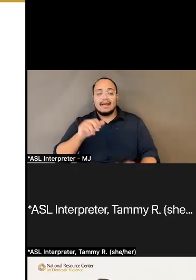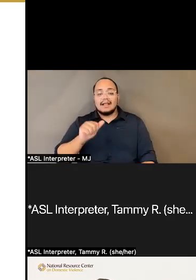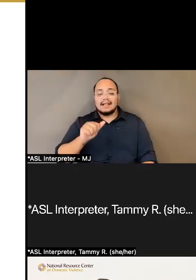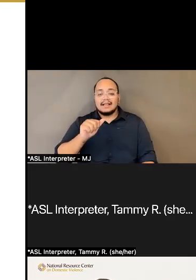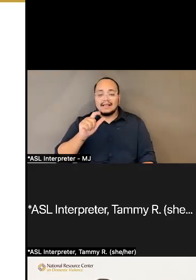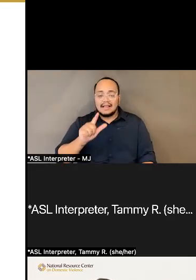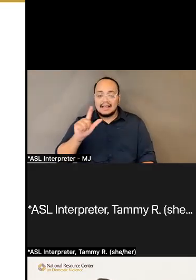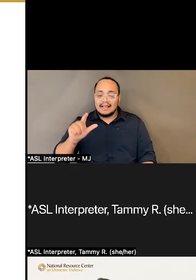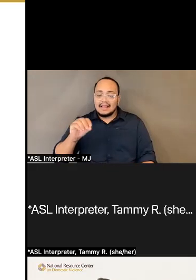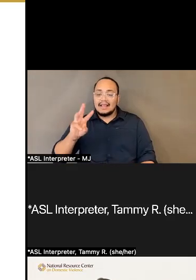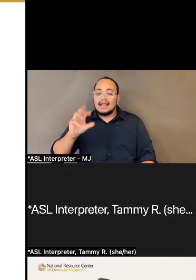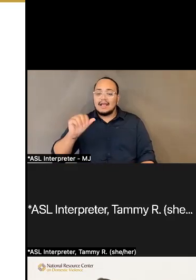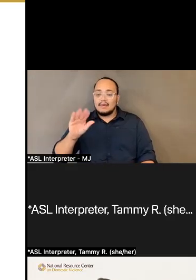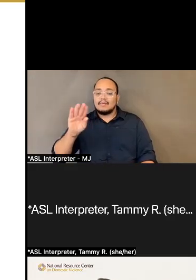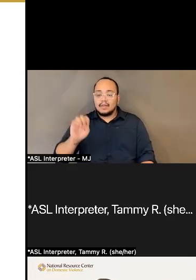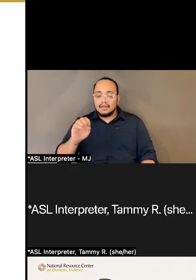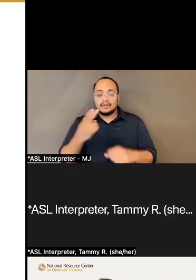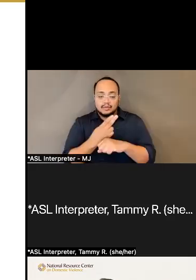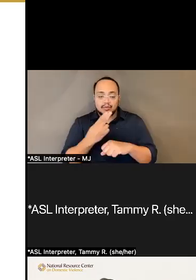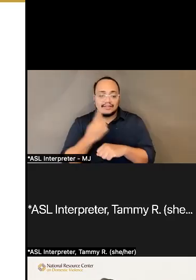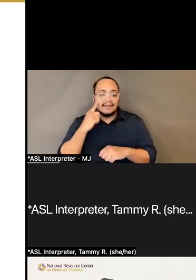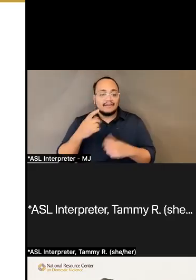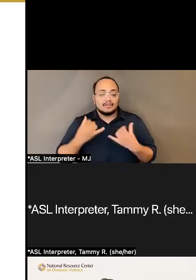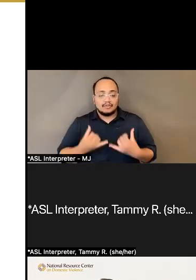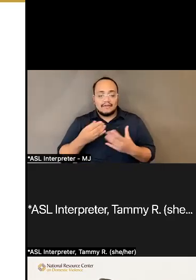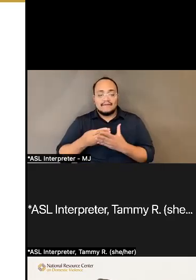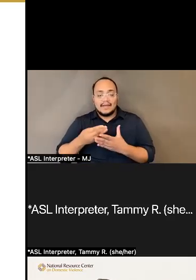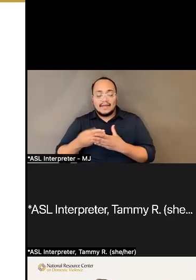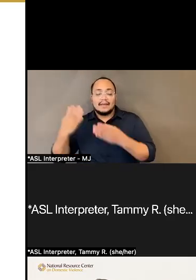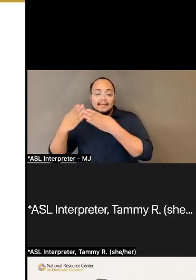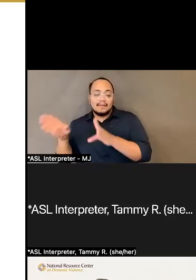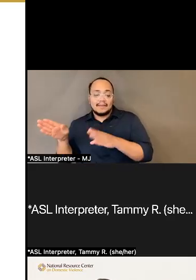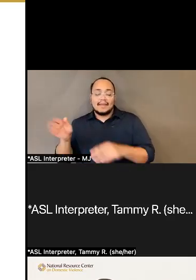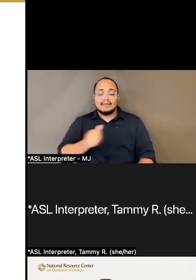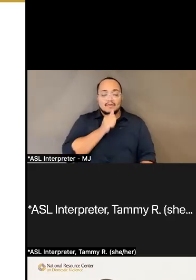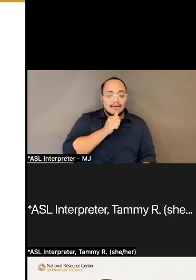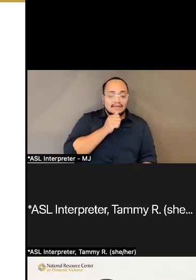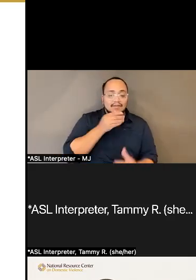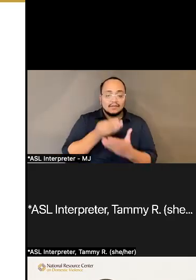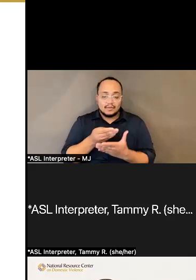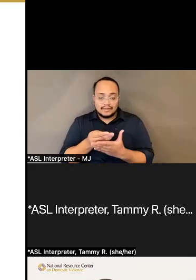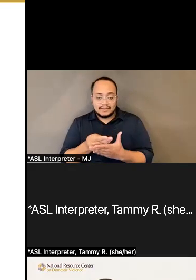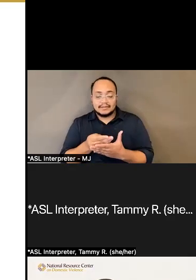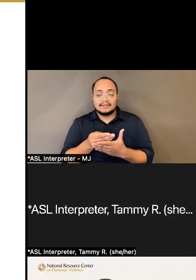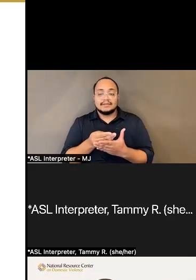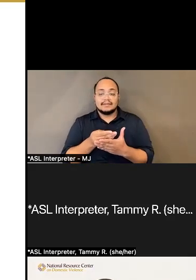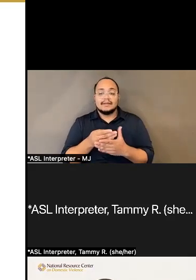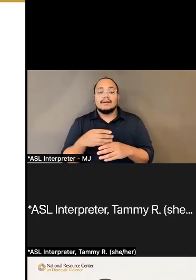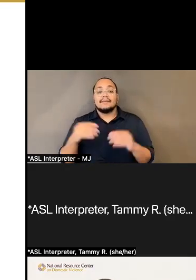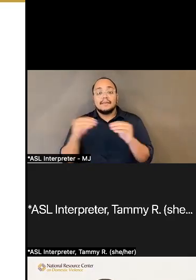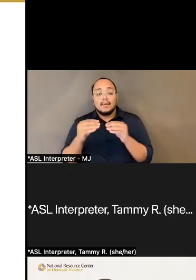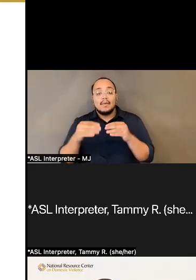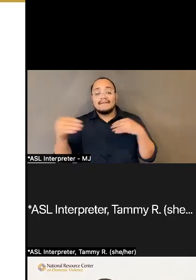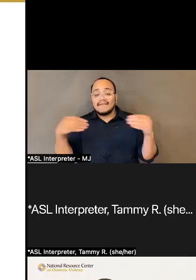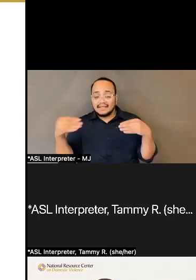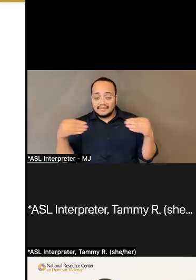of existing funding resources, both public and private, greater flexibility